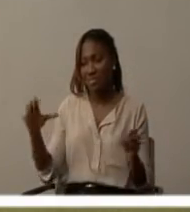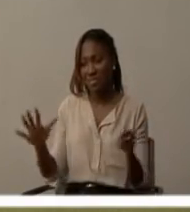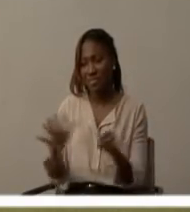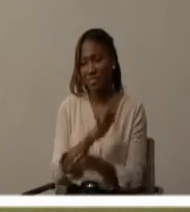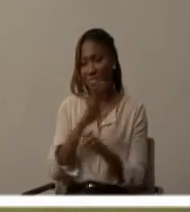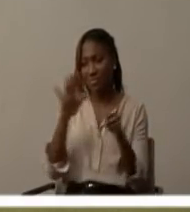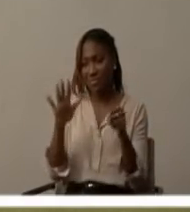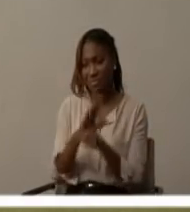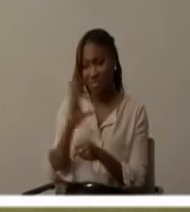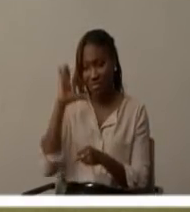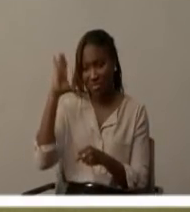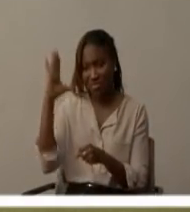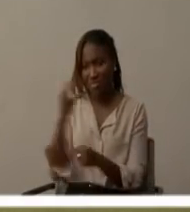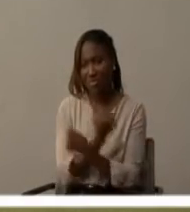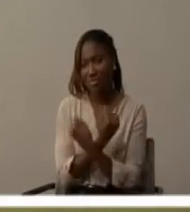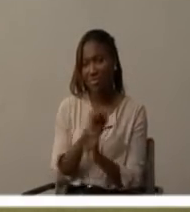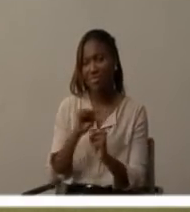of